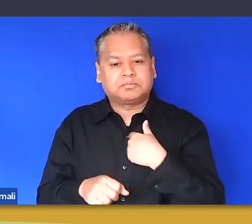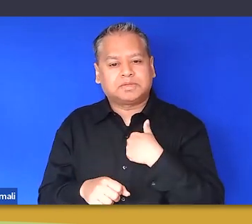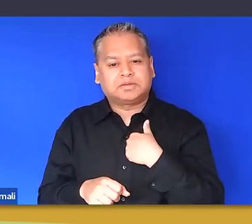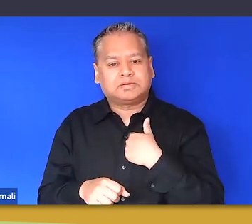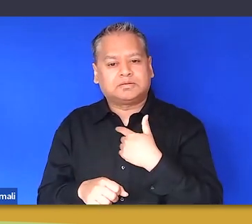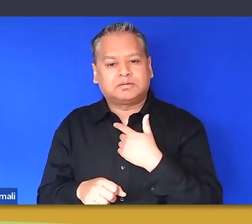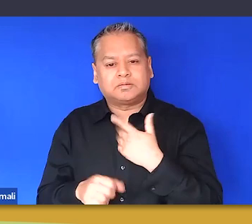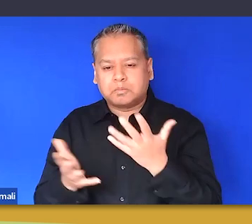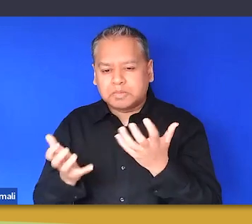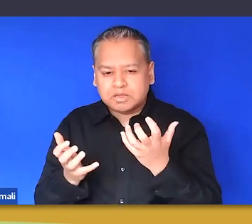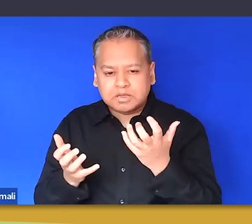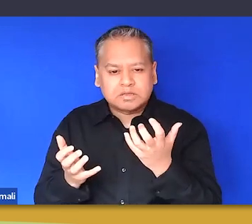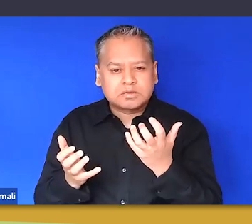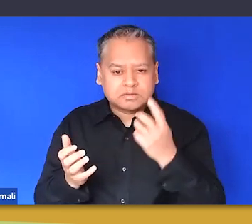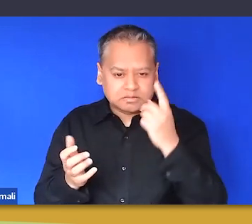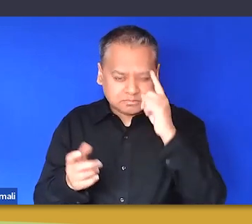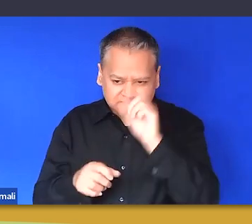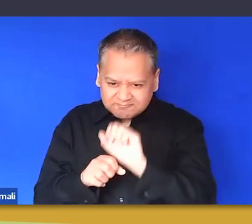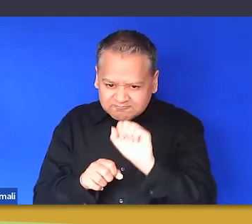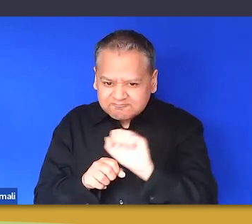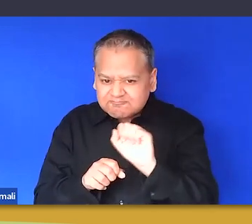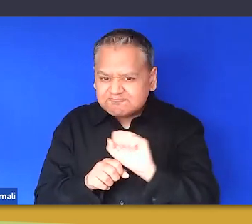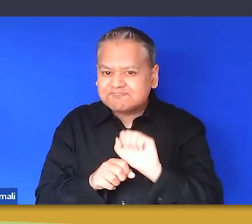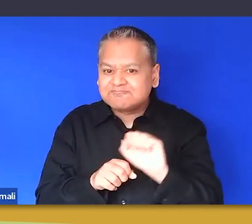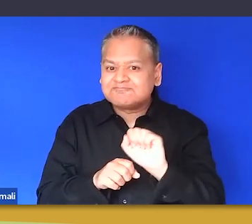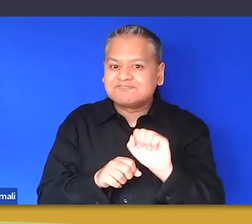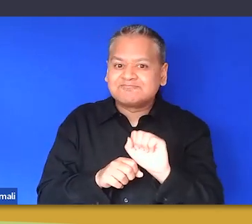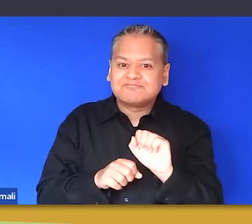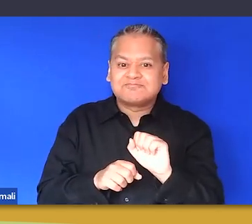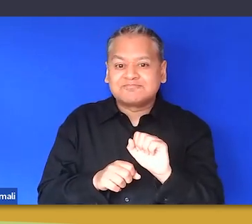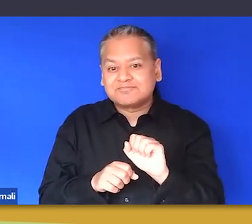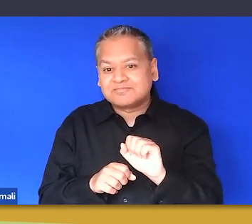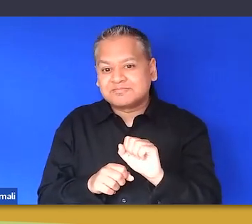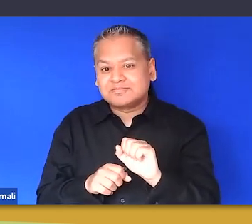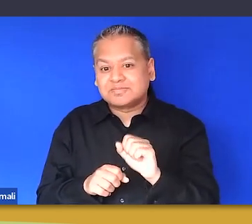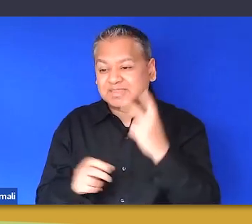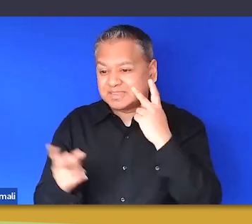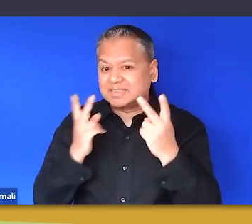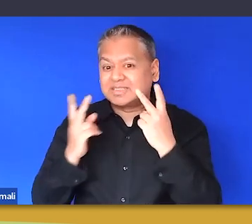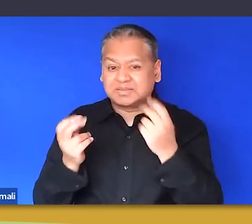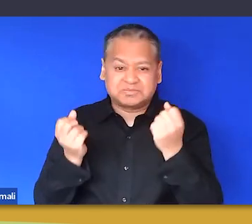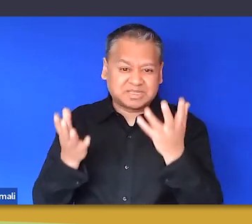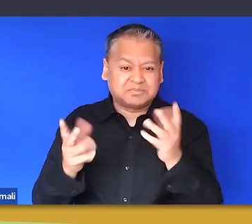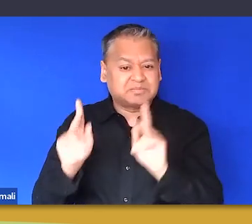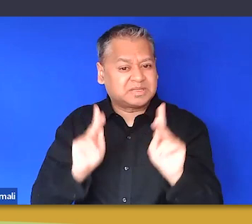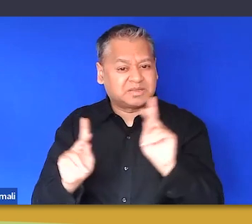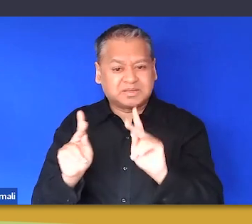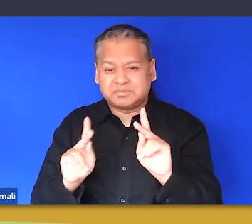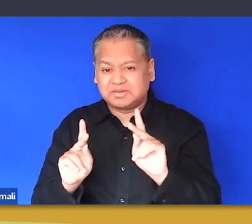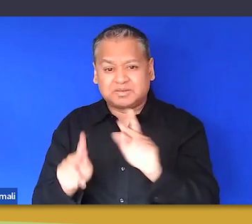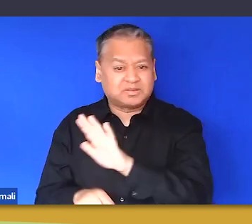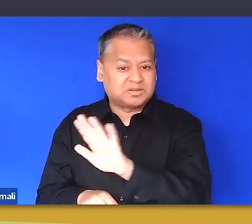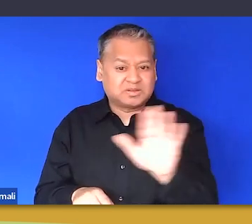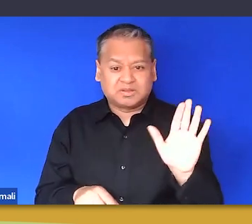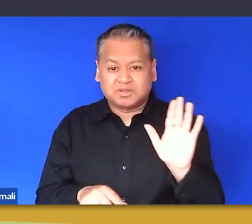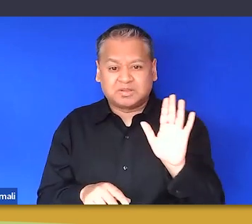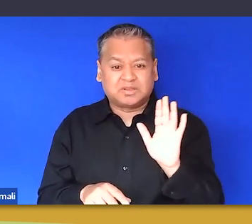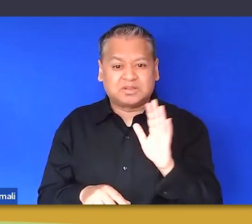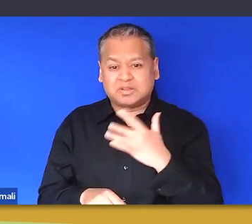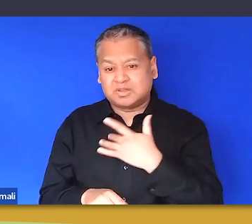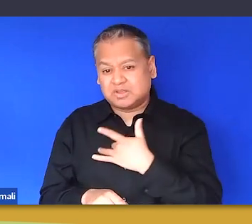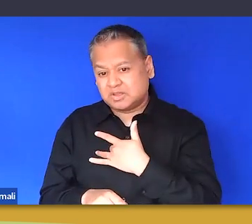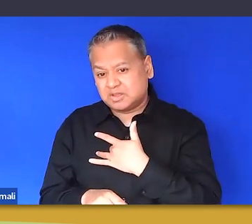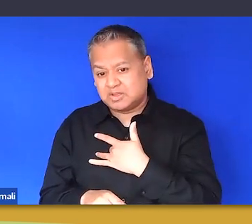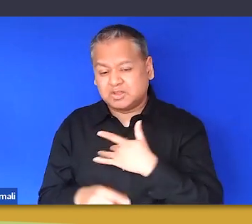the experiences of those that continually go through the hurt and the harm that is inflicted by